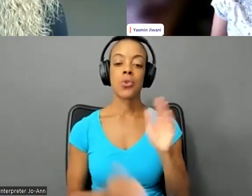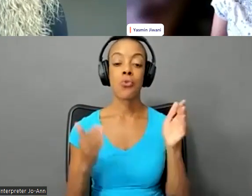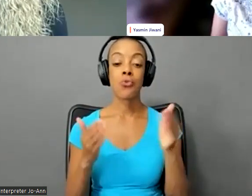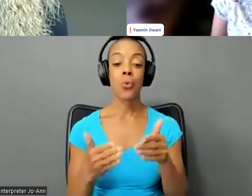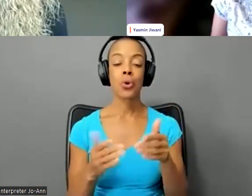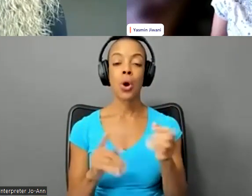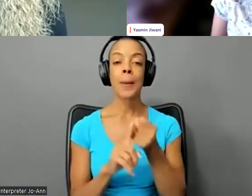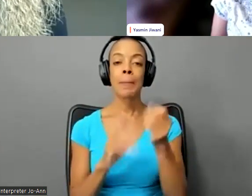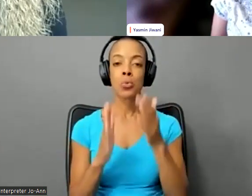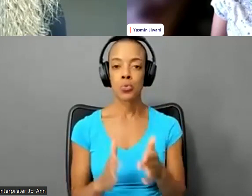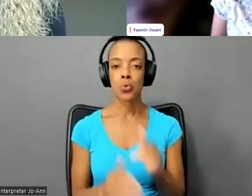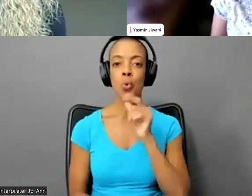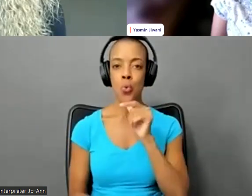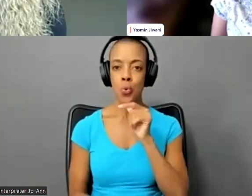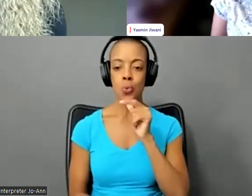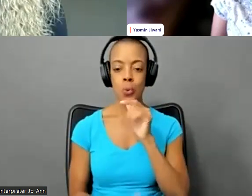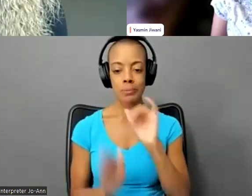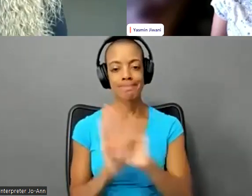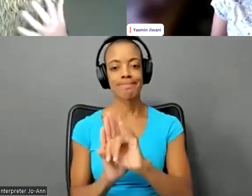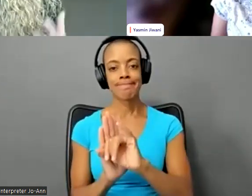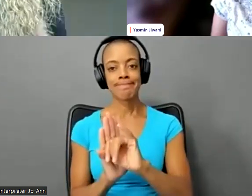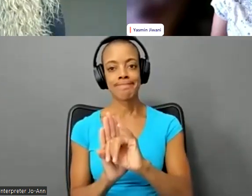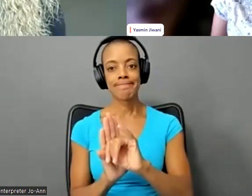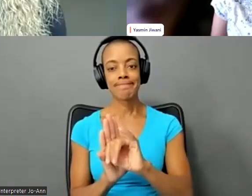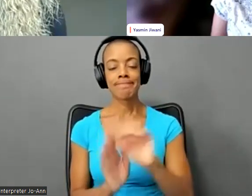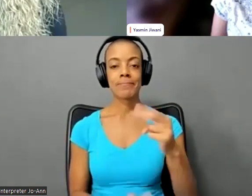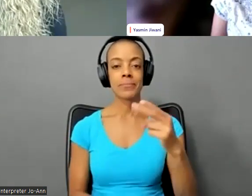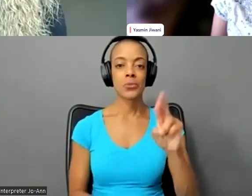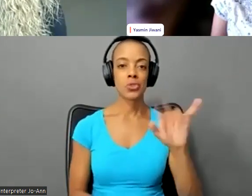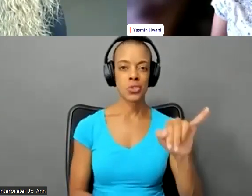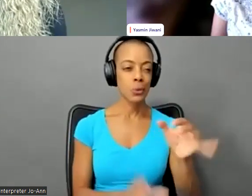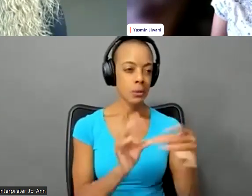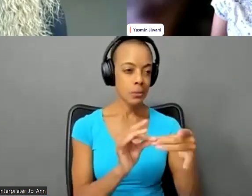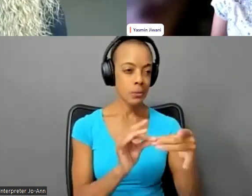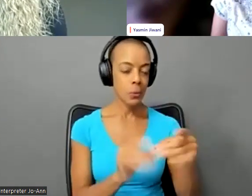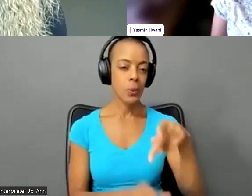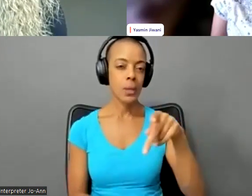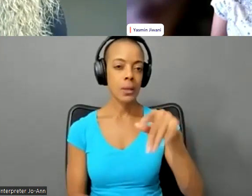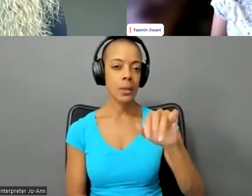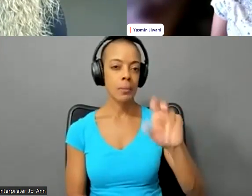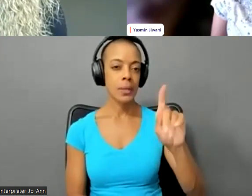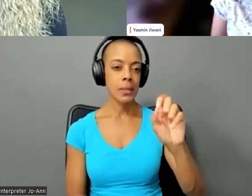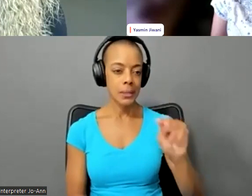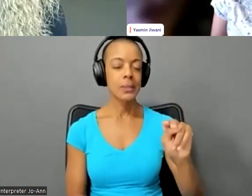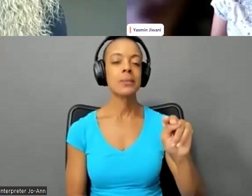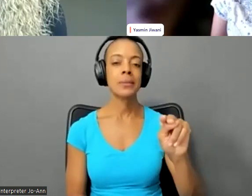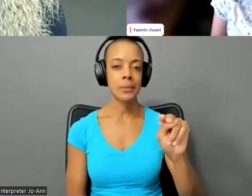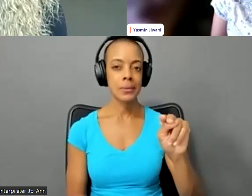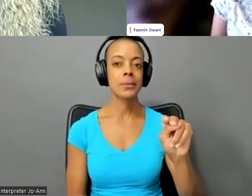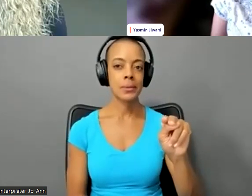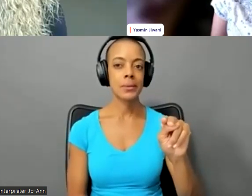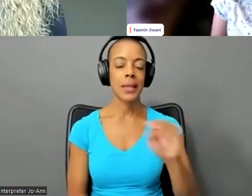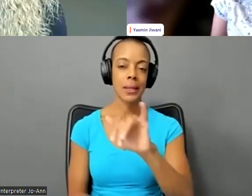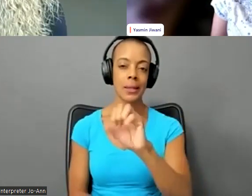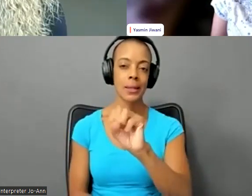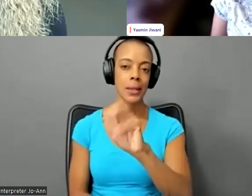I know, you know, Shari, you talked about that with Picton, like looking at, you know, pieces of that in Yasmin and your research. Also, you